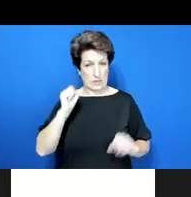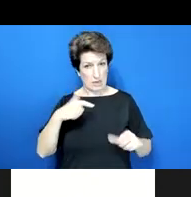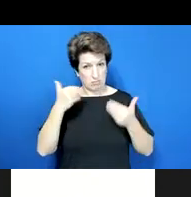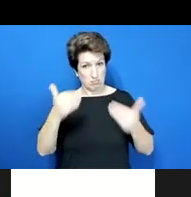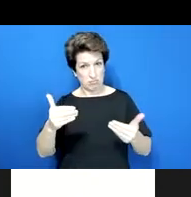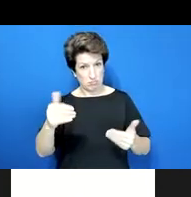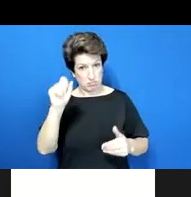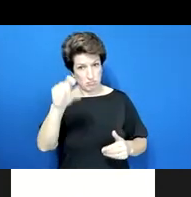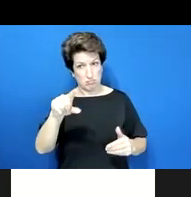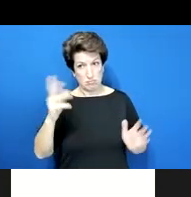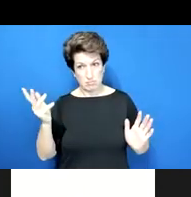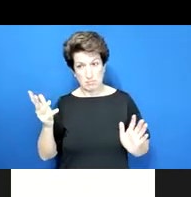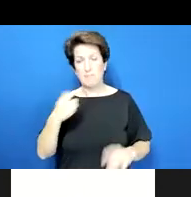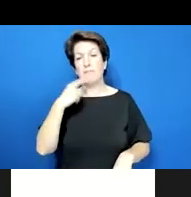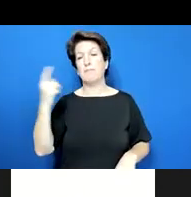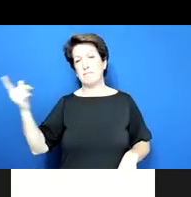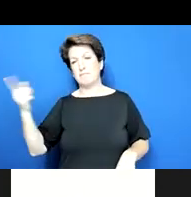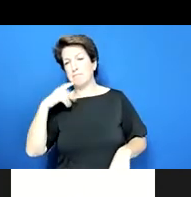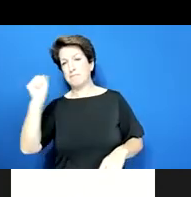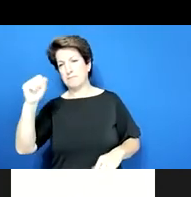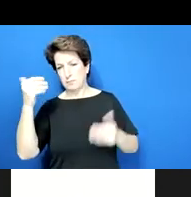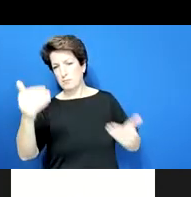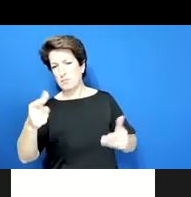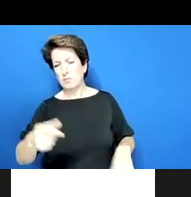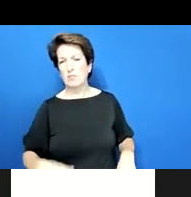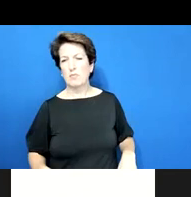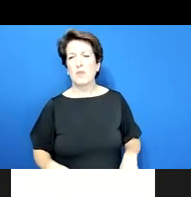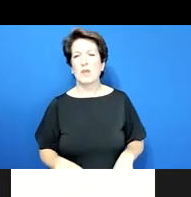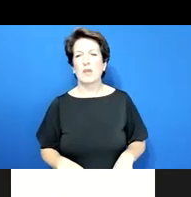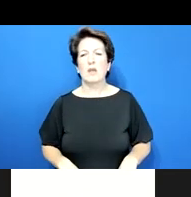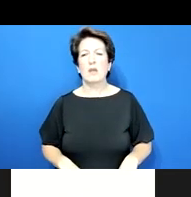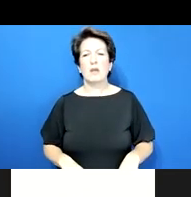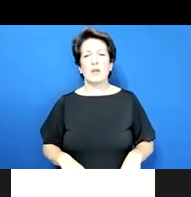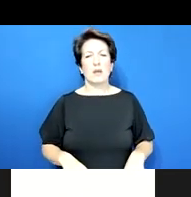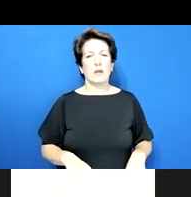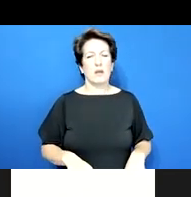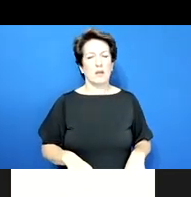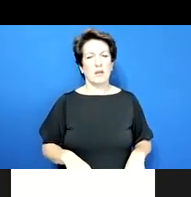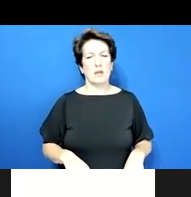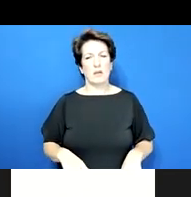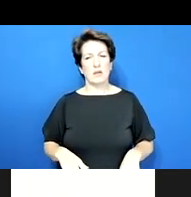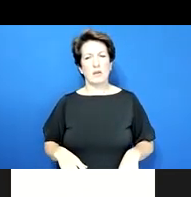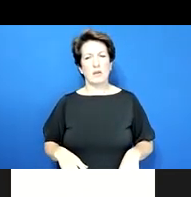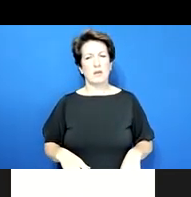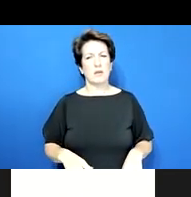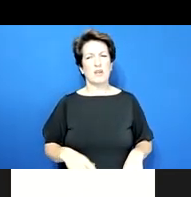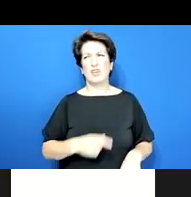Yes, you can. Thank you. Okay, so when all this started happening, did nobody ever think of the